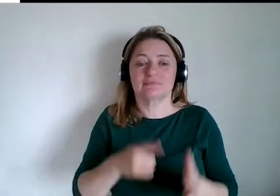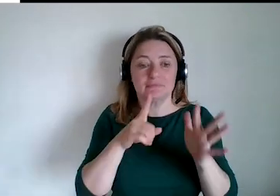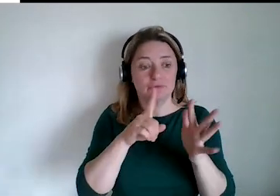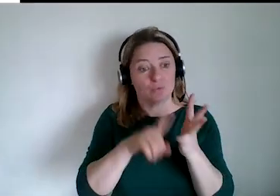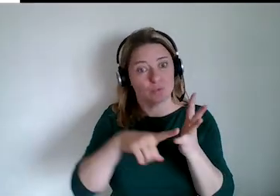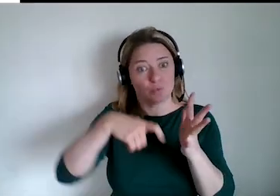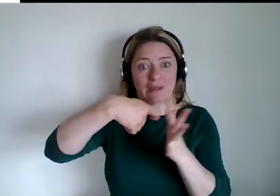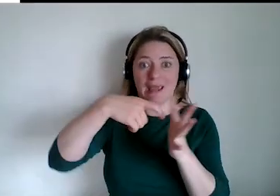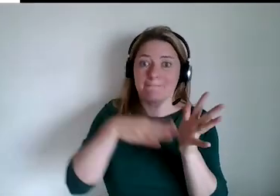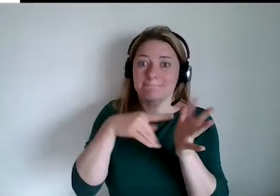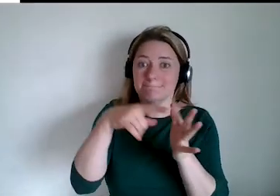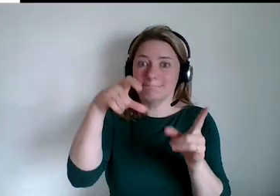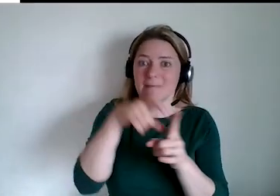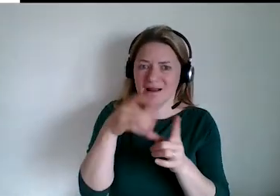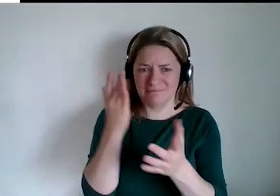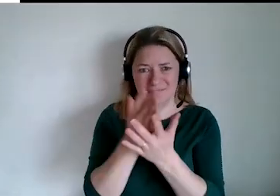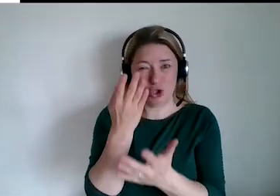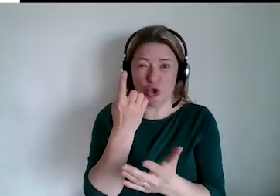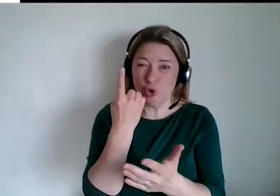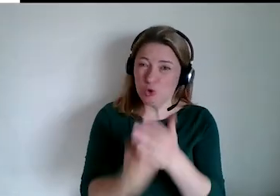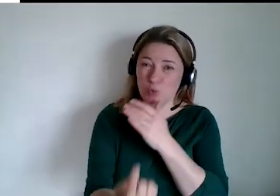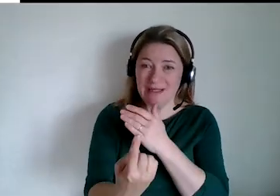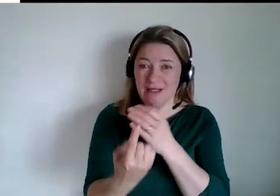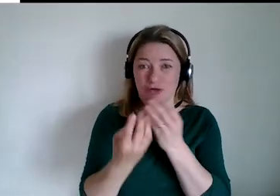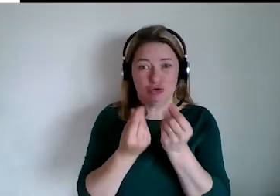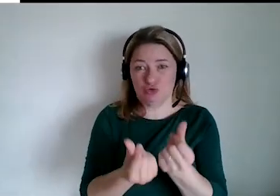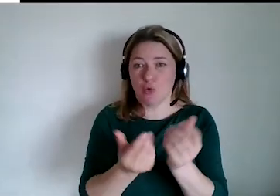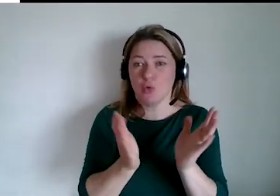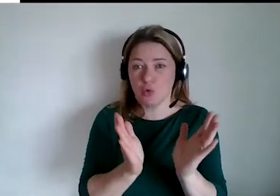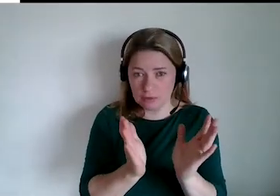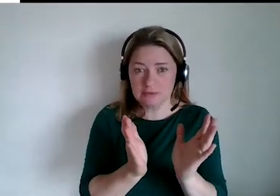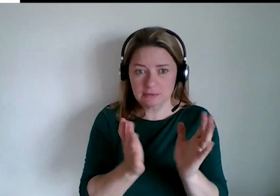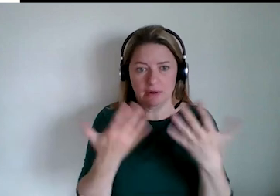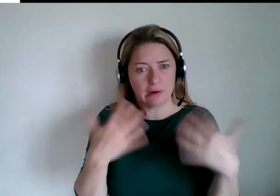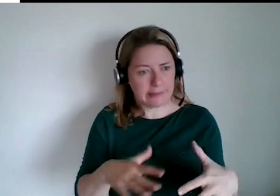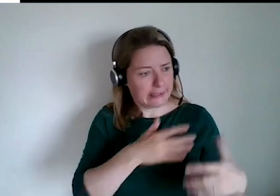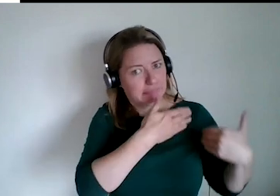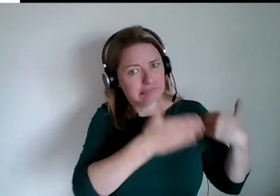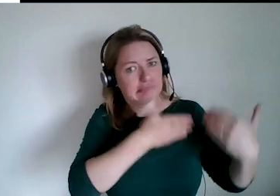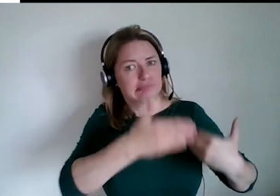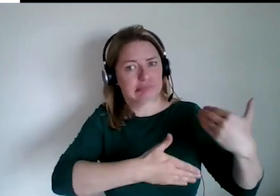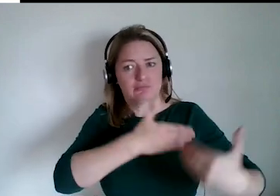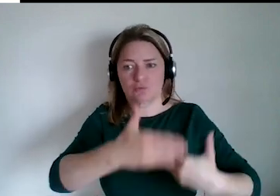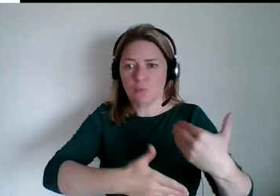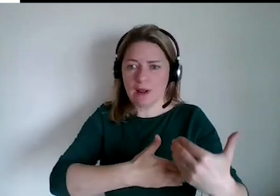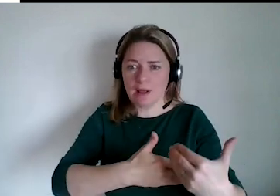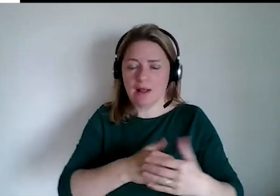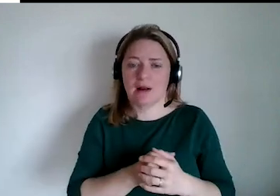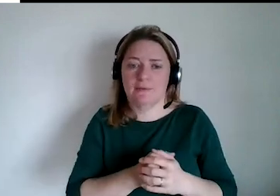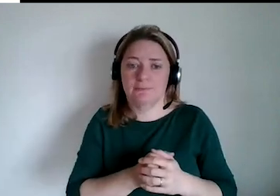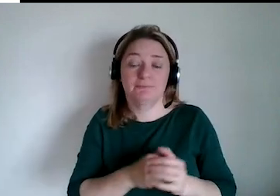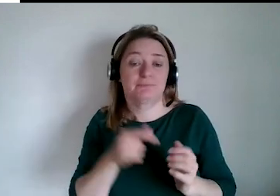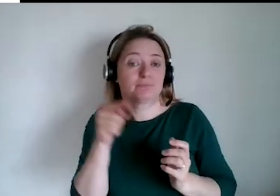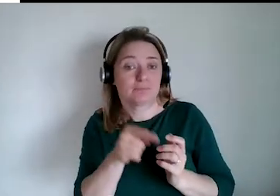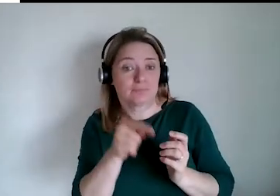UKMED is a unique resource. It's been going for a while, and essentially it is a